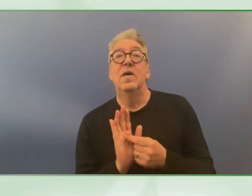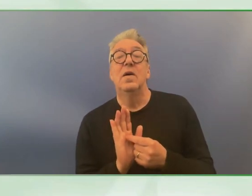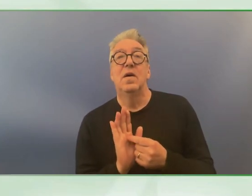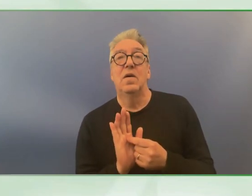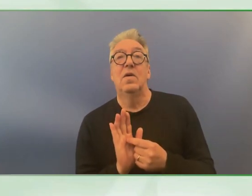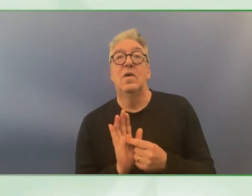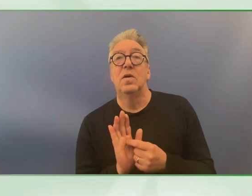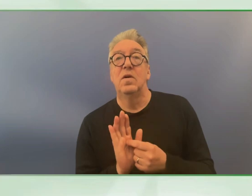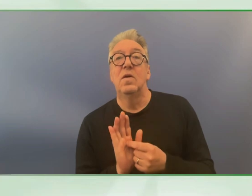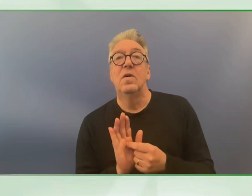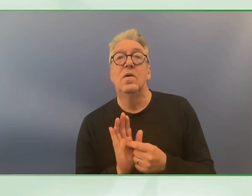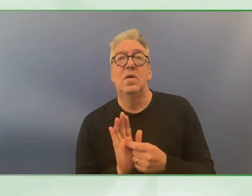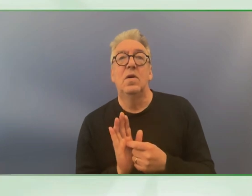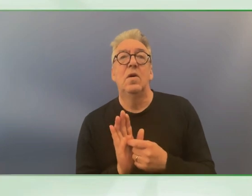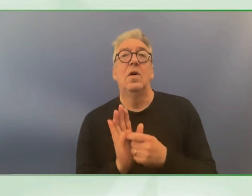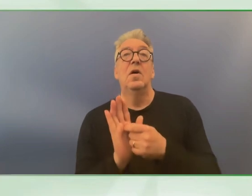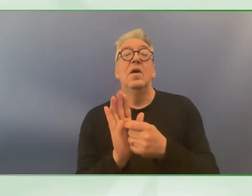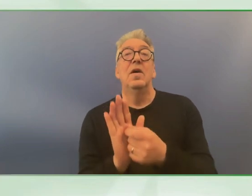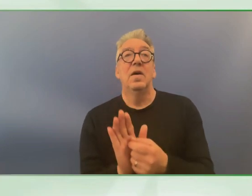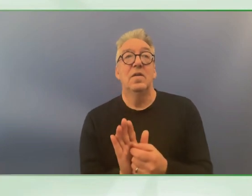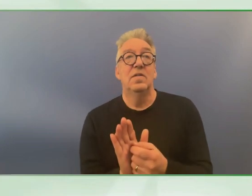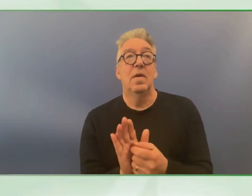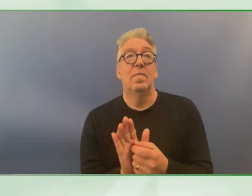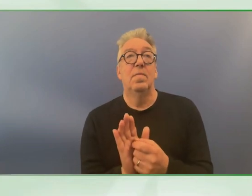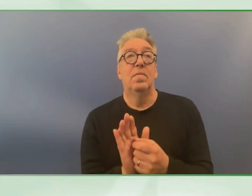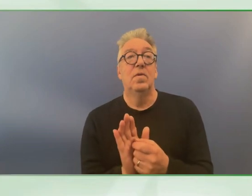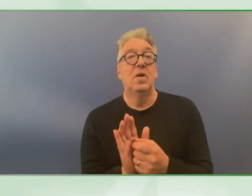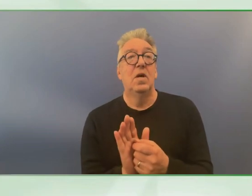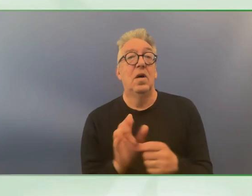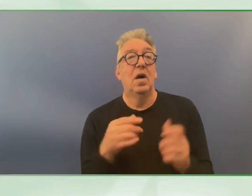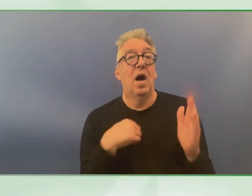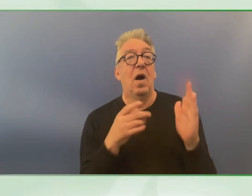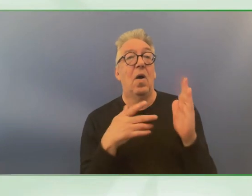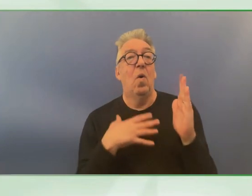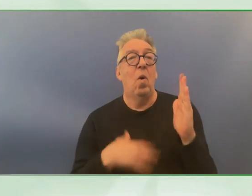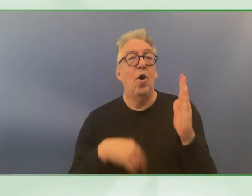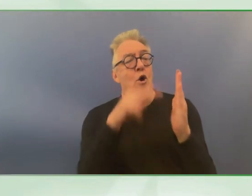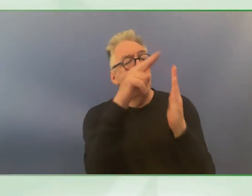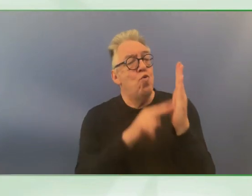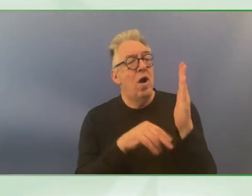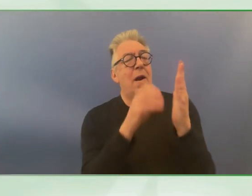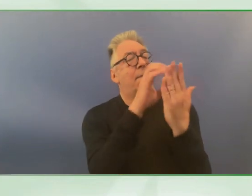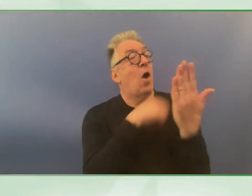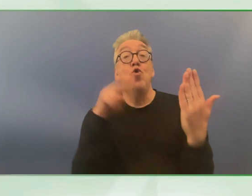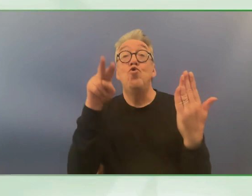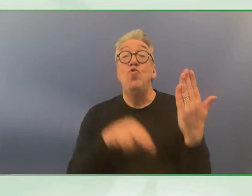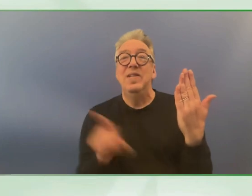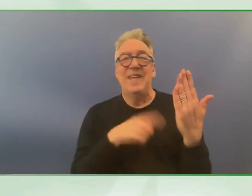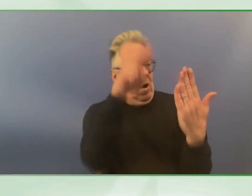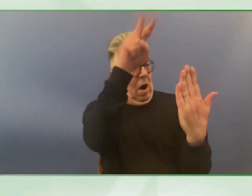to read paragraph by paragraph, and that works for me, taking the